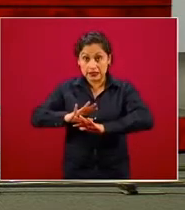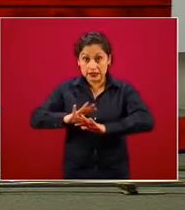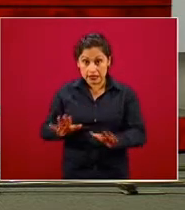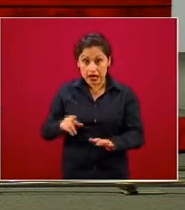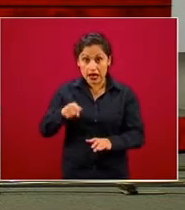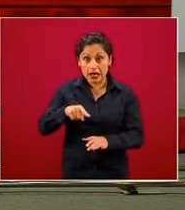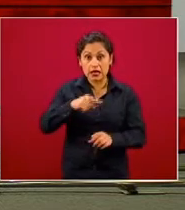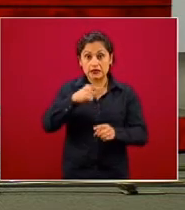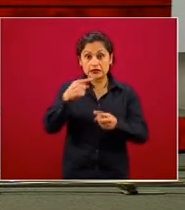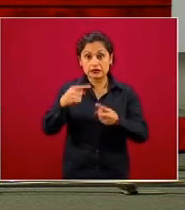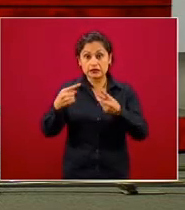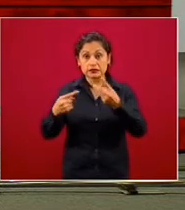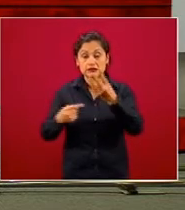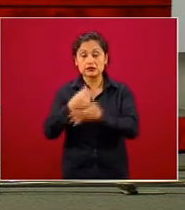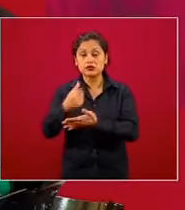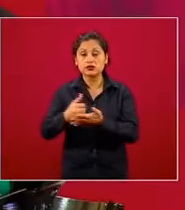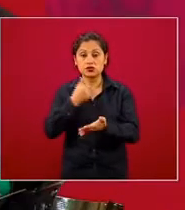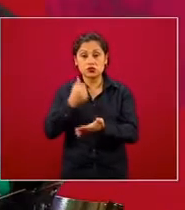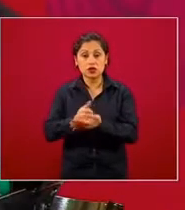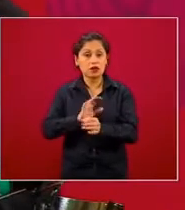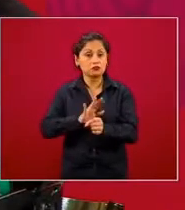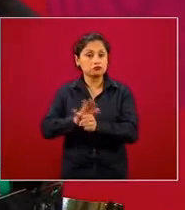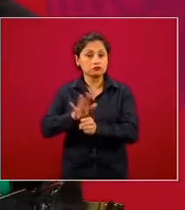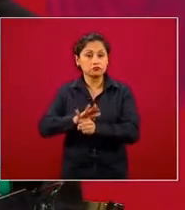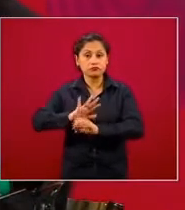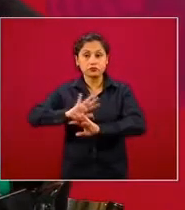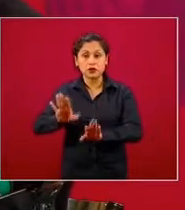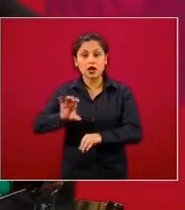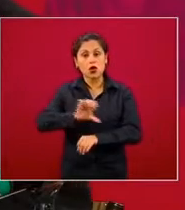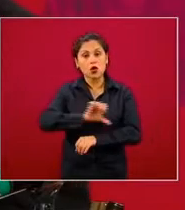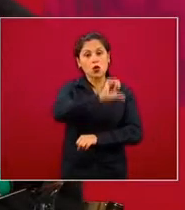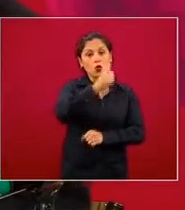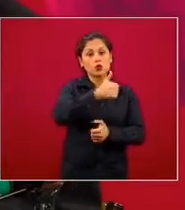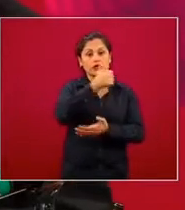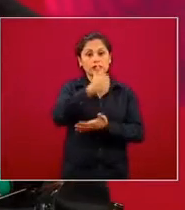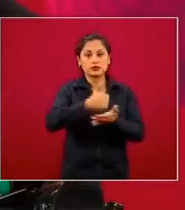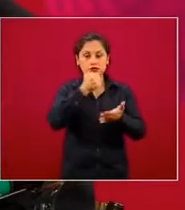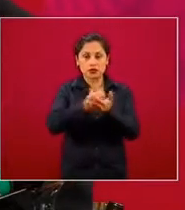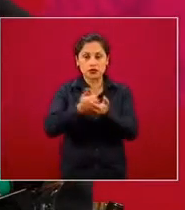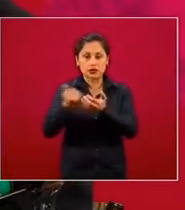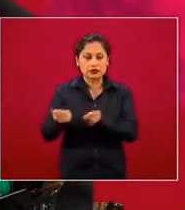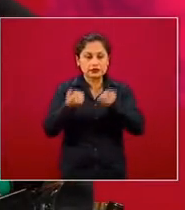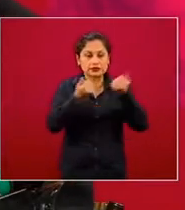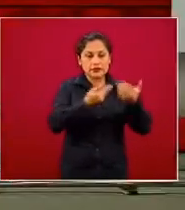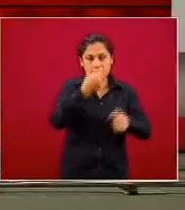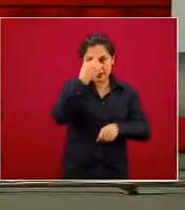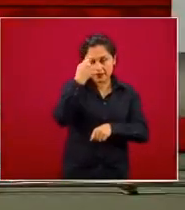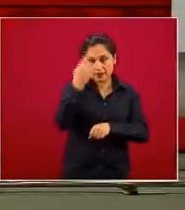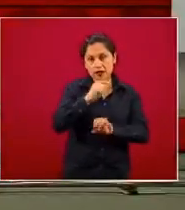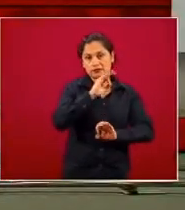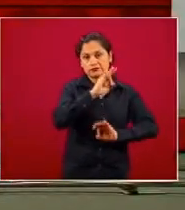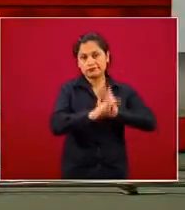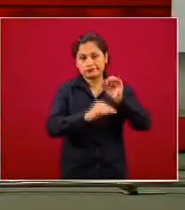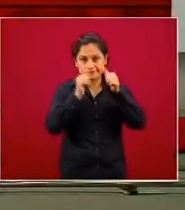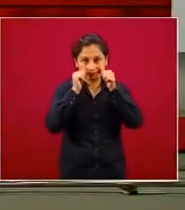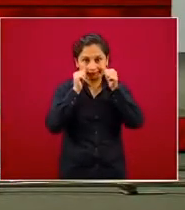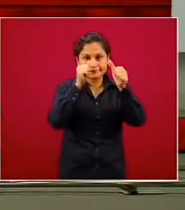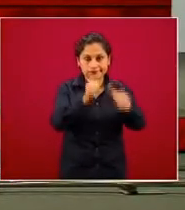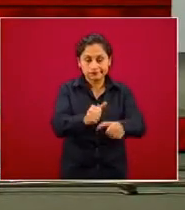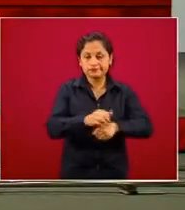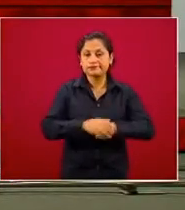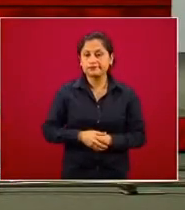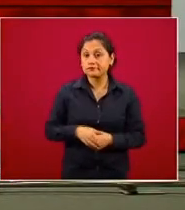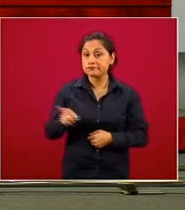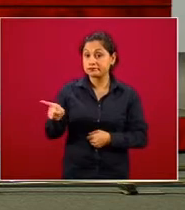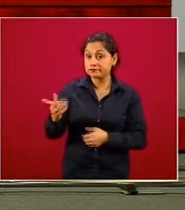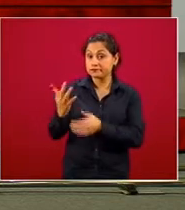get them. regiones que And pudieran this tener particular necesidades. work has Y been ese done, as trabajo lo Dr. hemos Sheinman has hecho, como bien señala la mentioned doctora already. We have Sheinbaum, done it in en perfecta